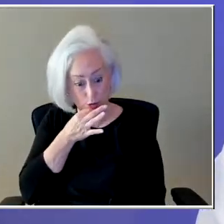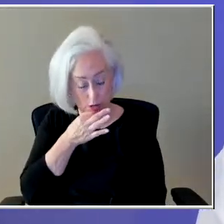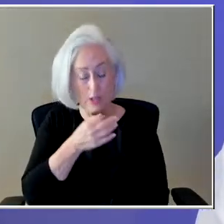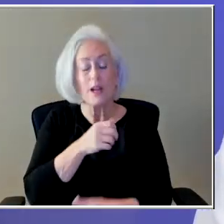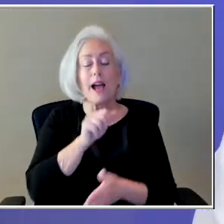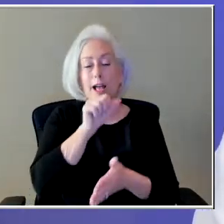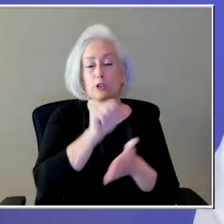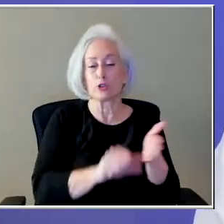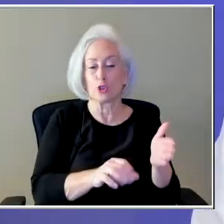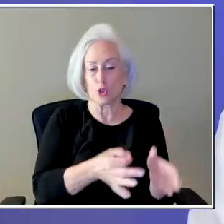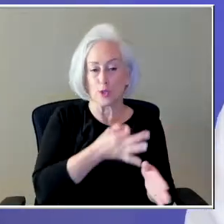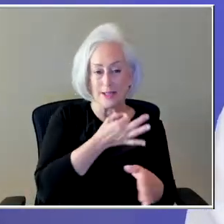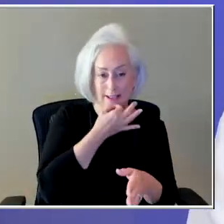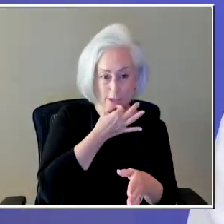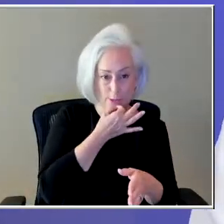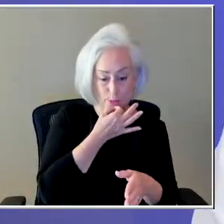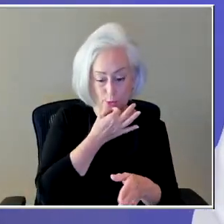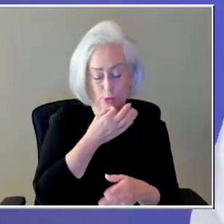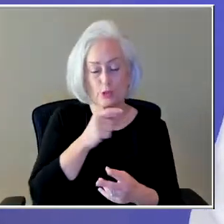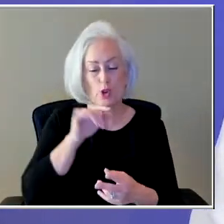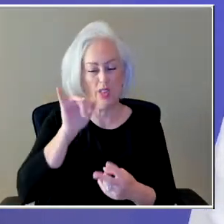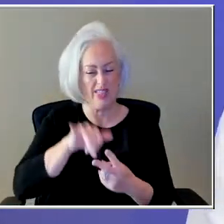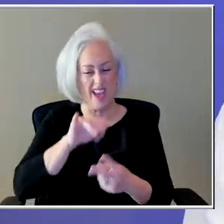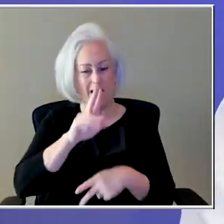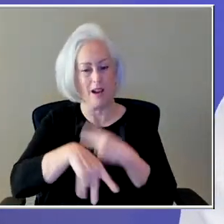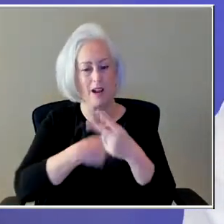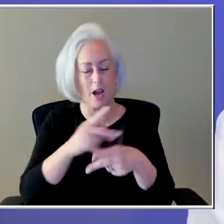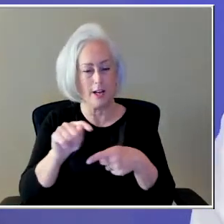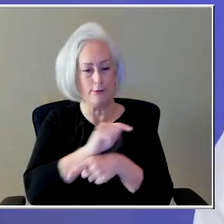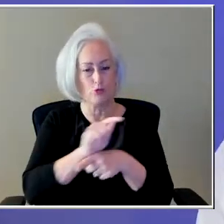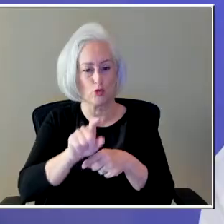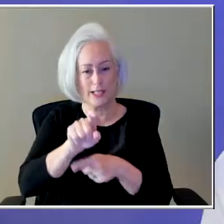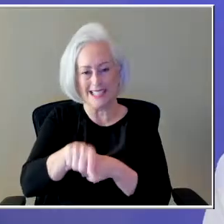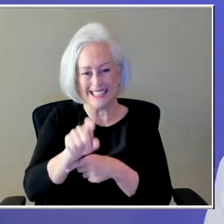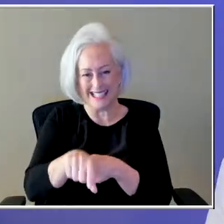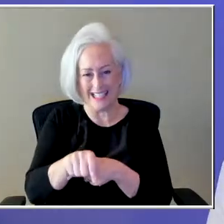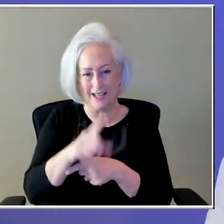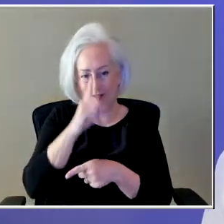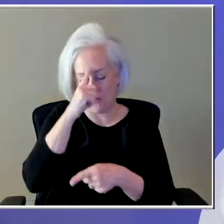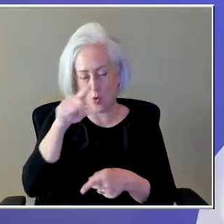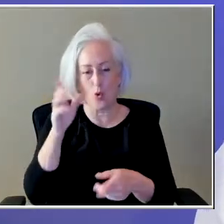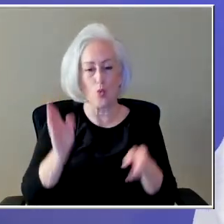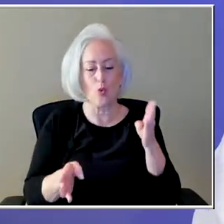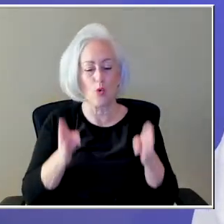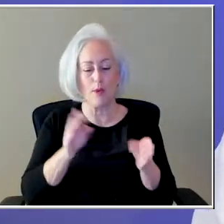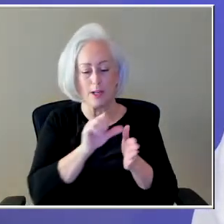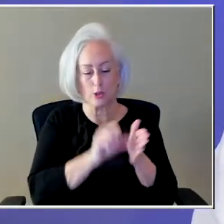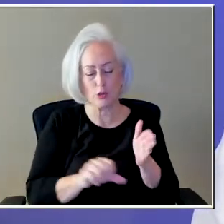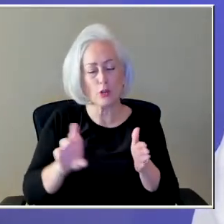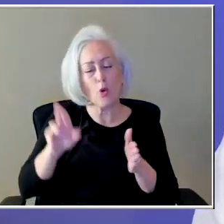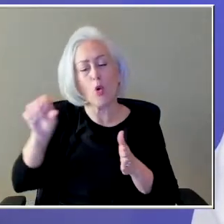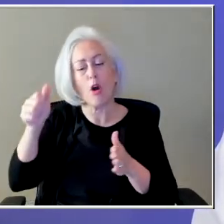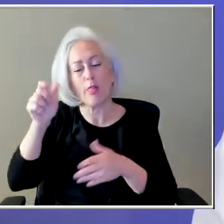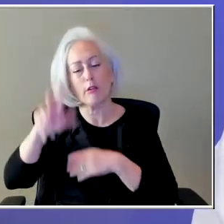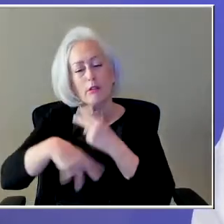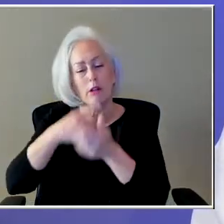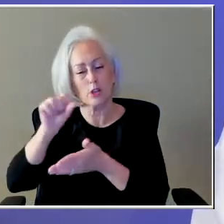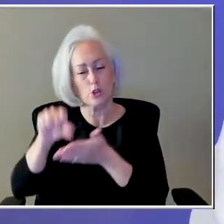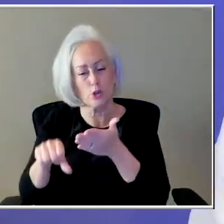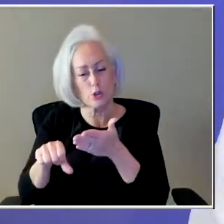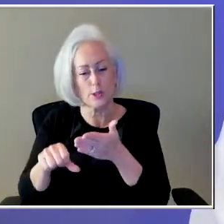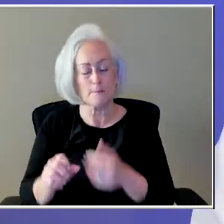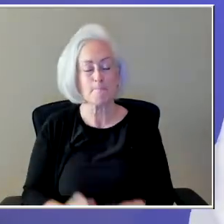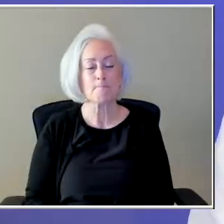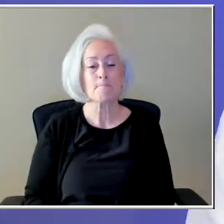that's required to become an expert in the field, whether that's robotic surgery or any other surgery. And then for